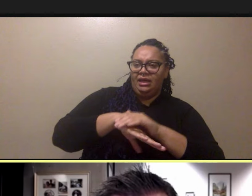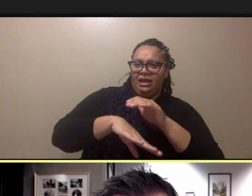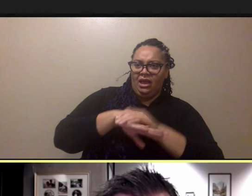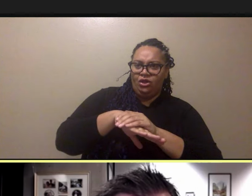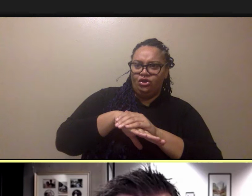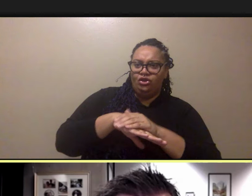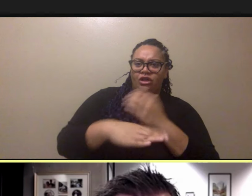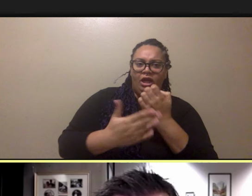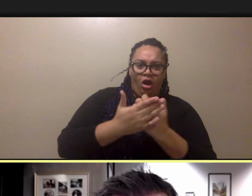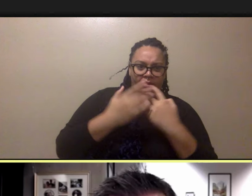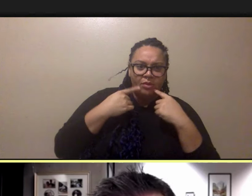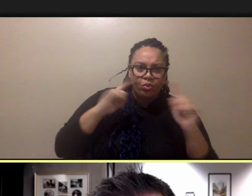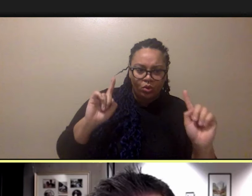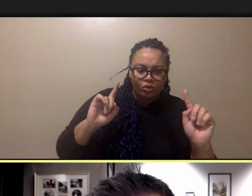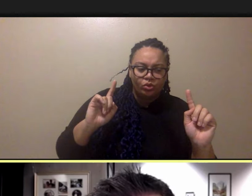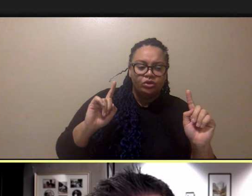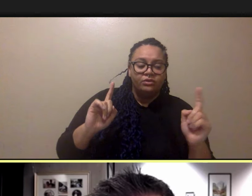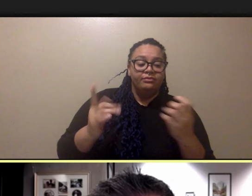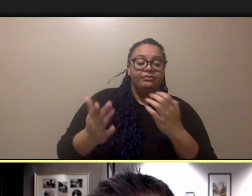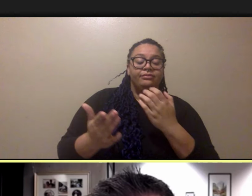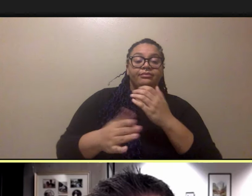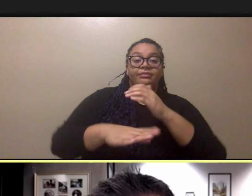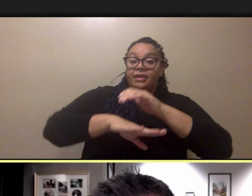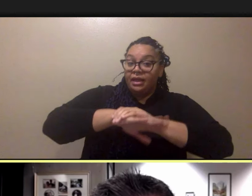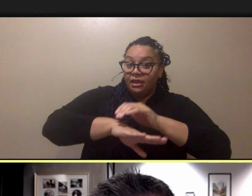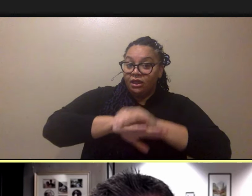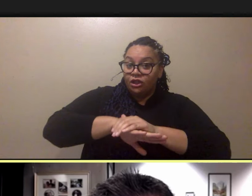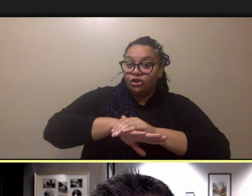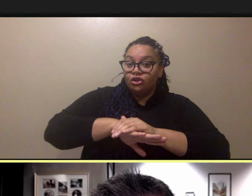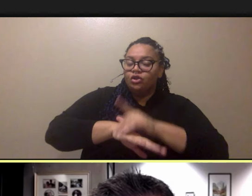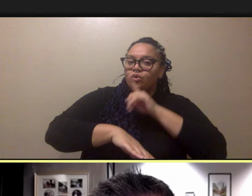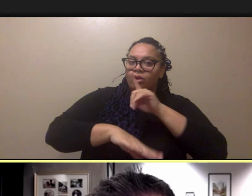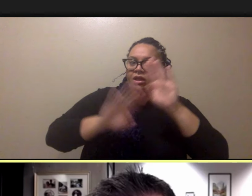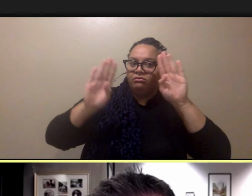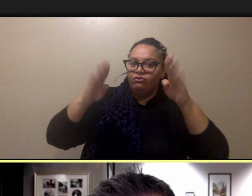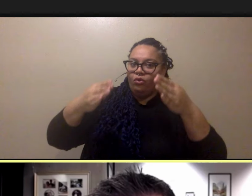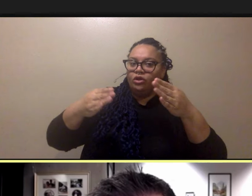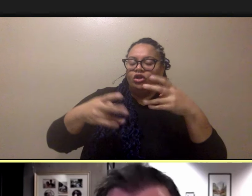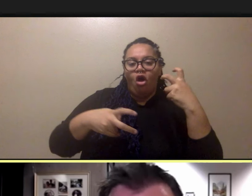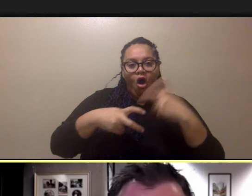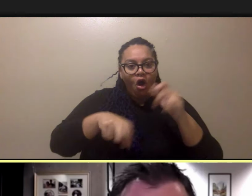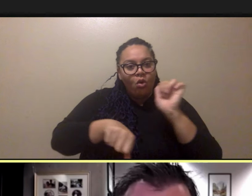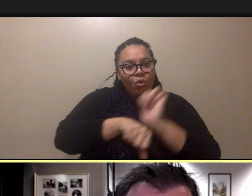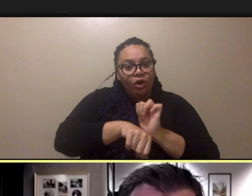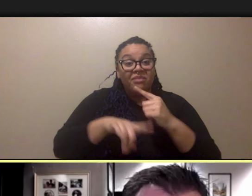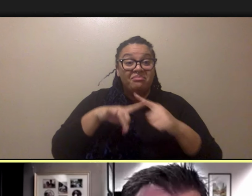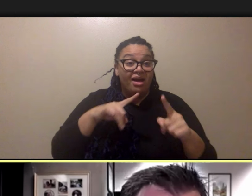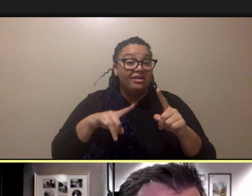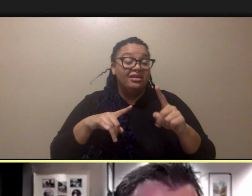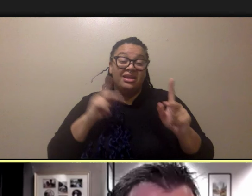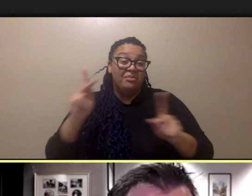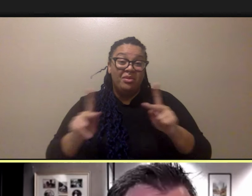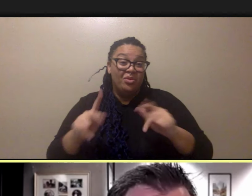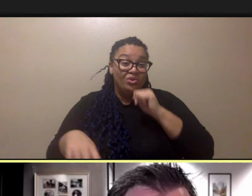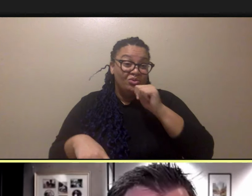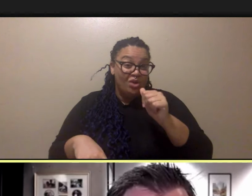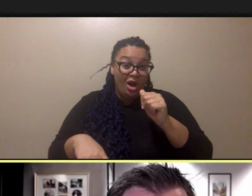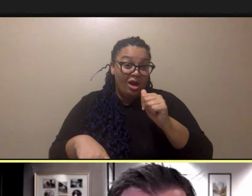English economy worked. The English put a lot of focus on working hard, except the people who should work hard are the